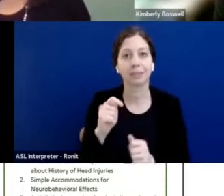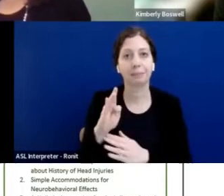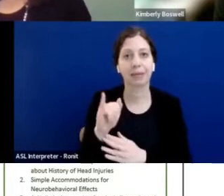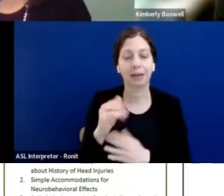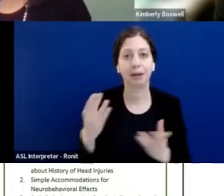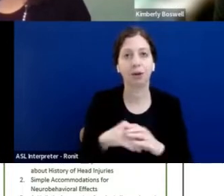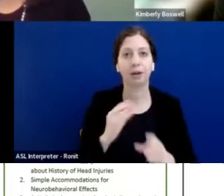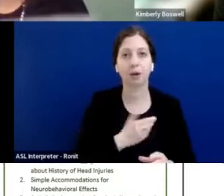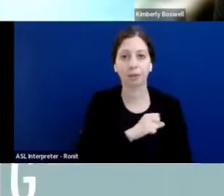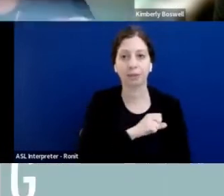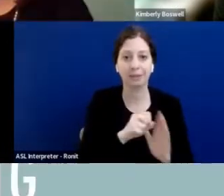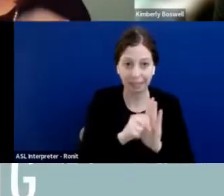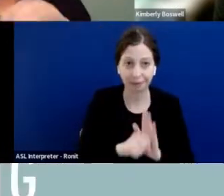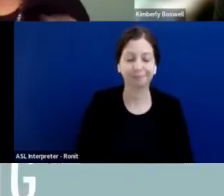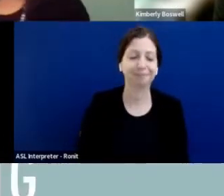state. Next slide, please.